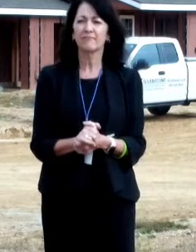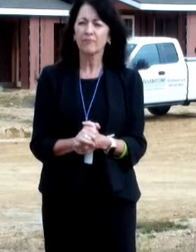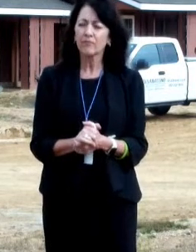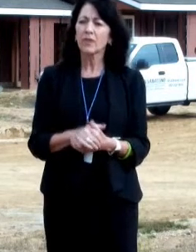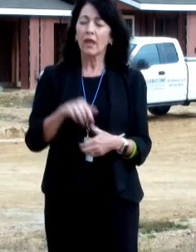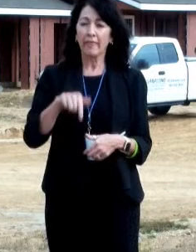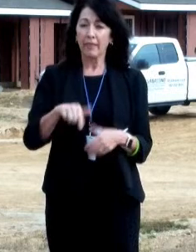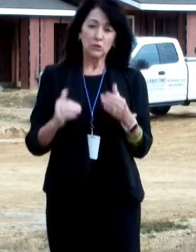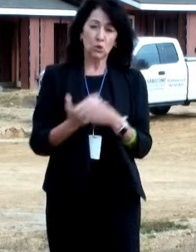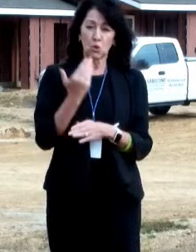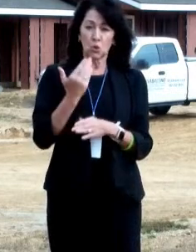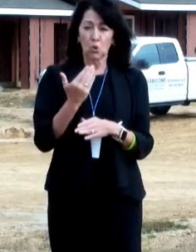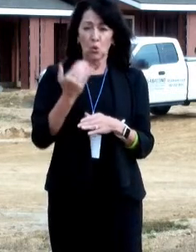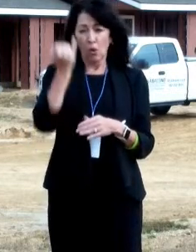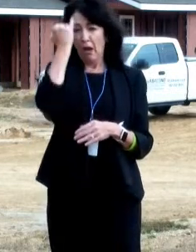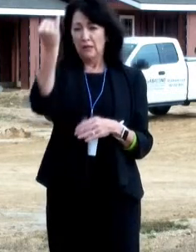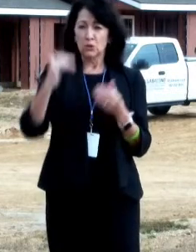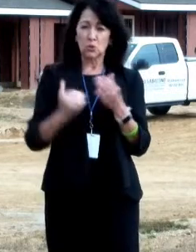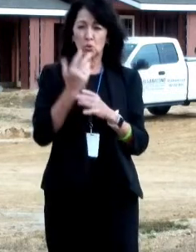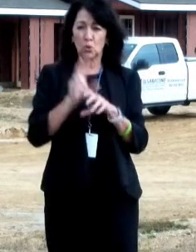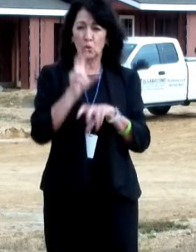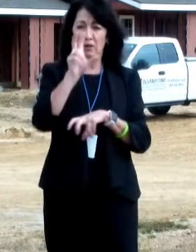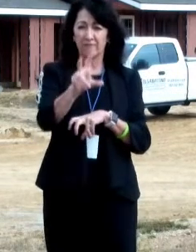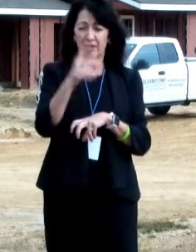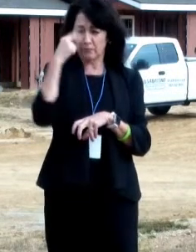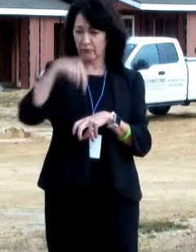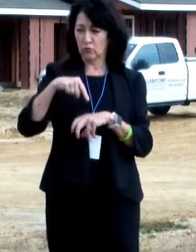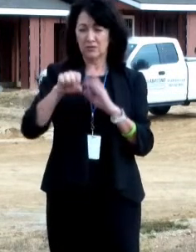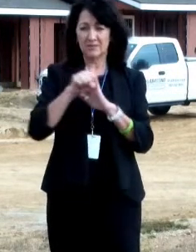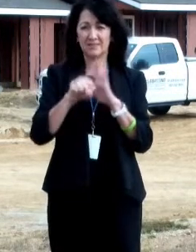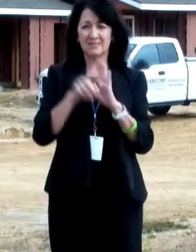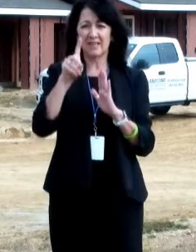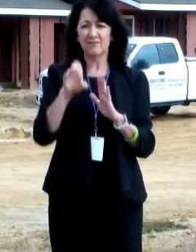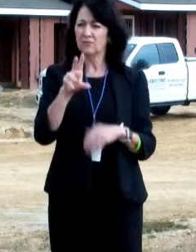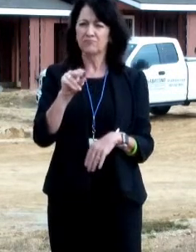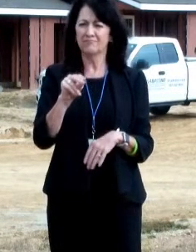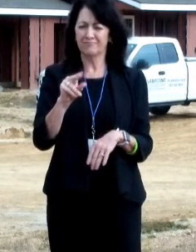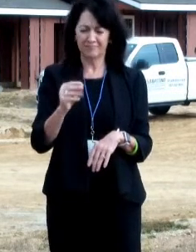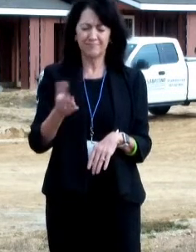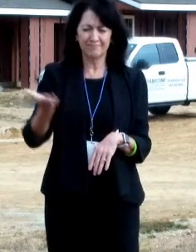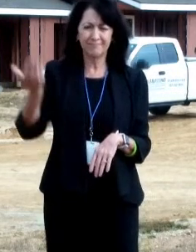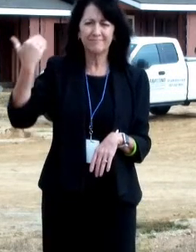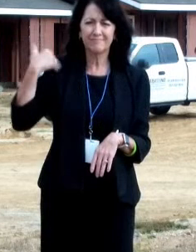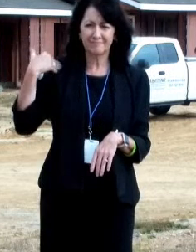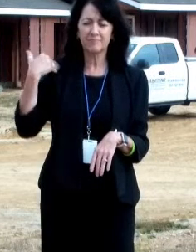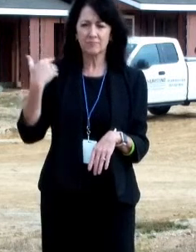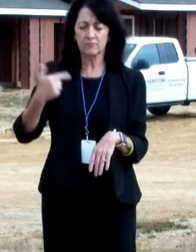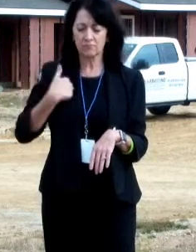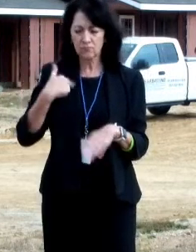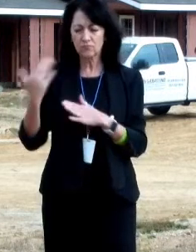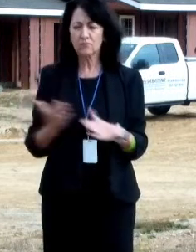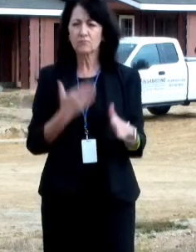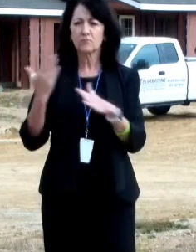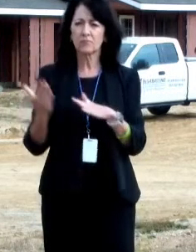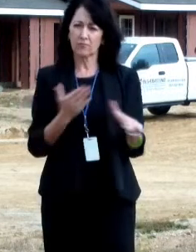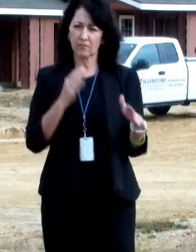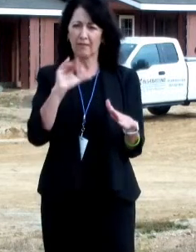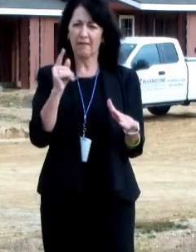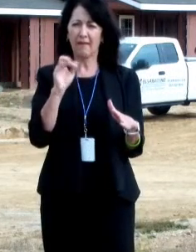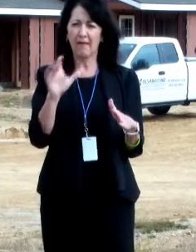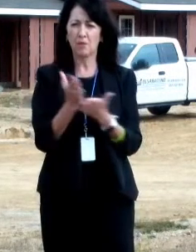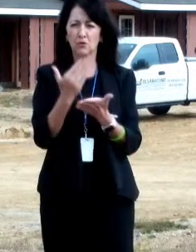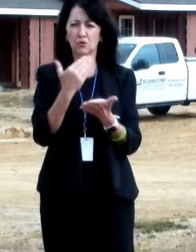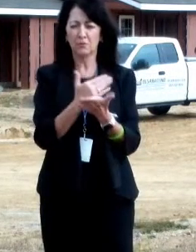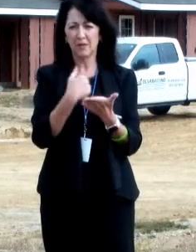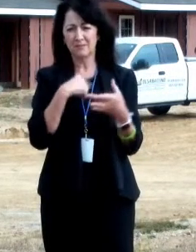investment for the state. A while back, as we were putting together our capital budget, I said to Charlie, Charlie,